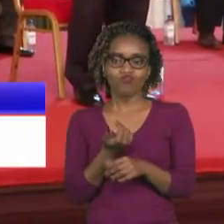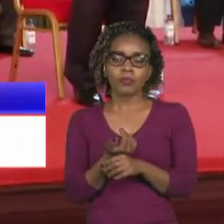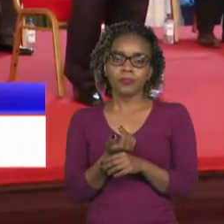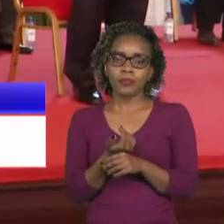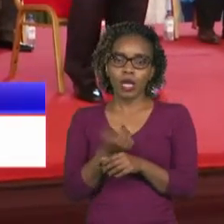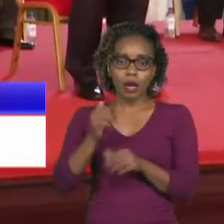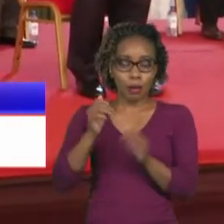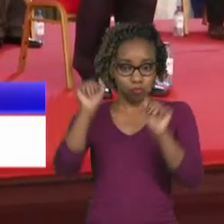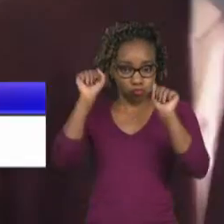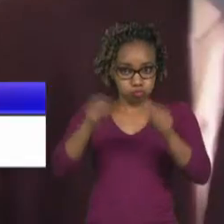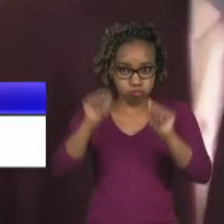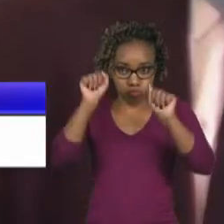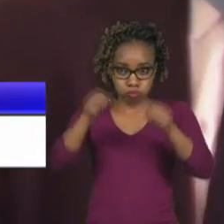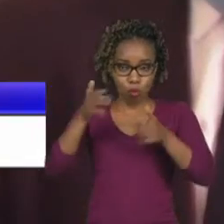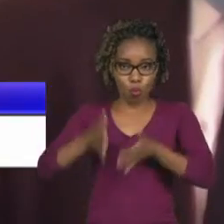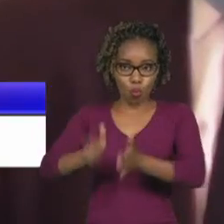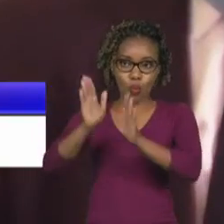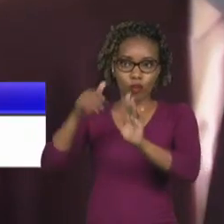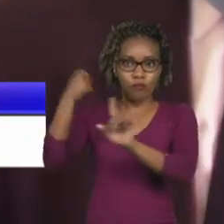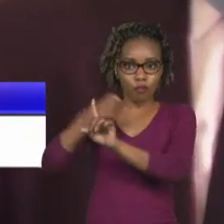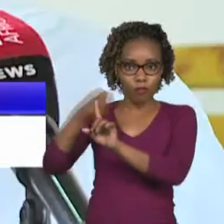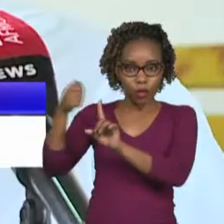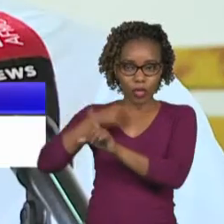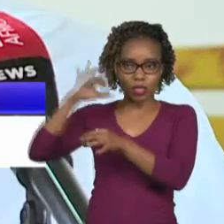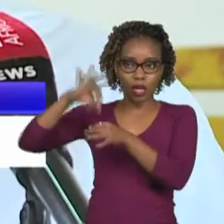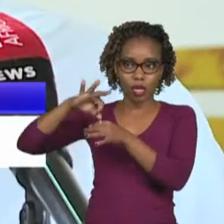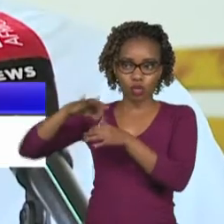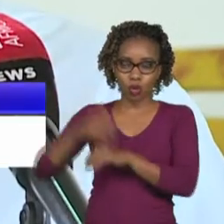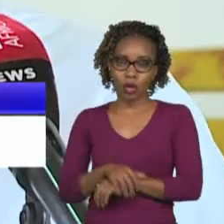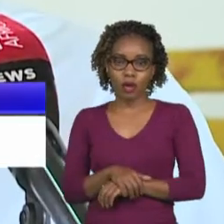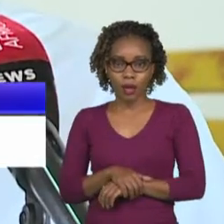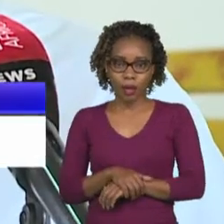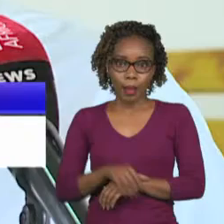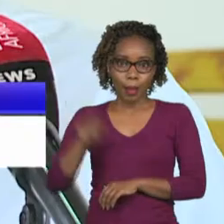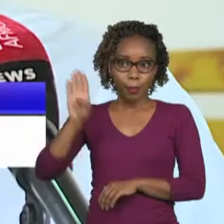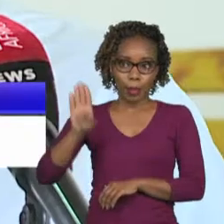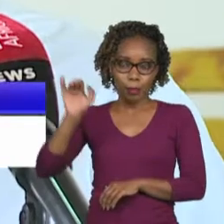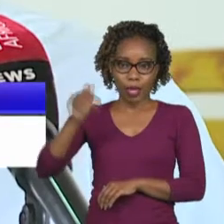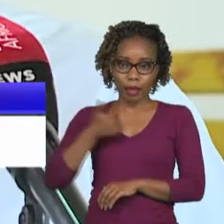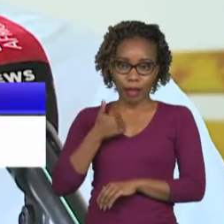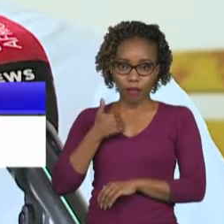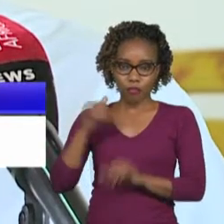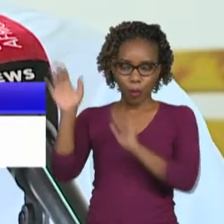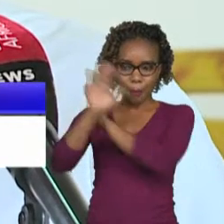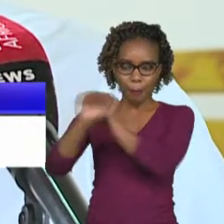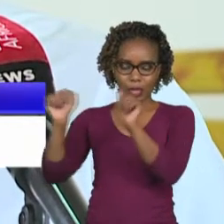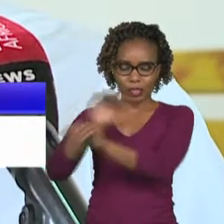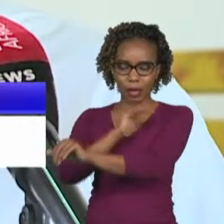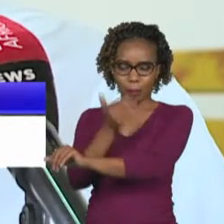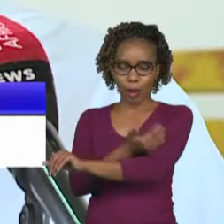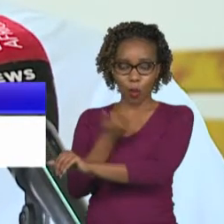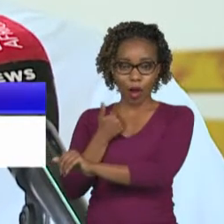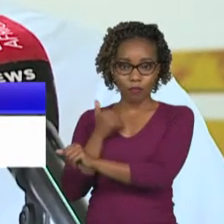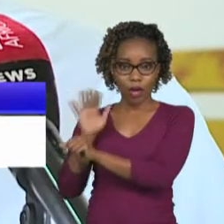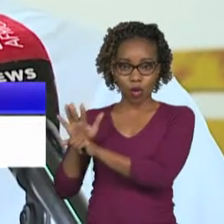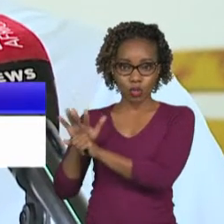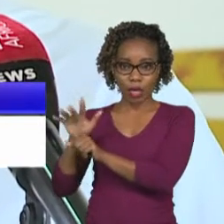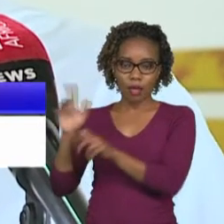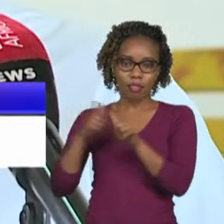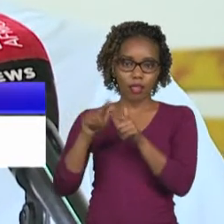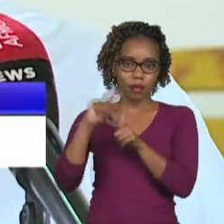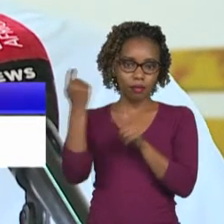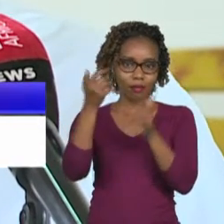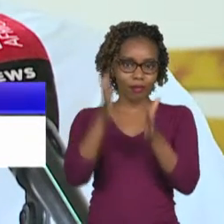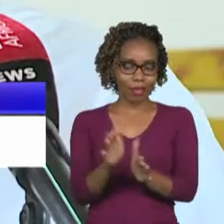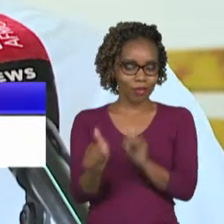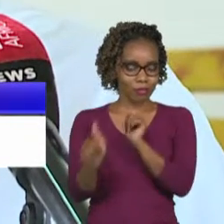and a potential avenue for violent elections. BBI will bring an imperial president, which makes Kenyans have